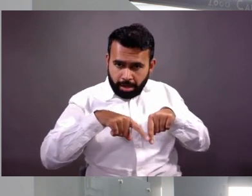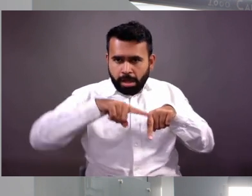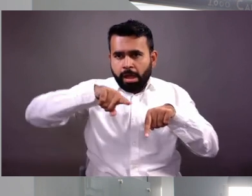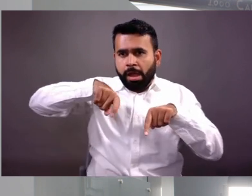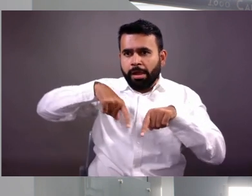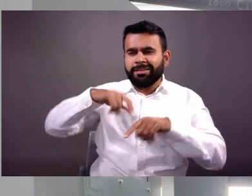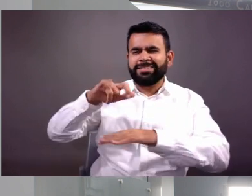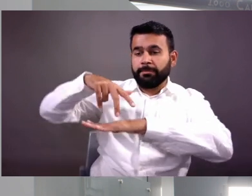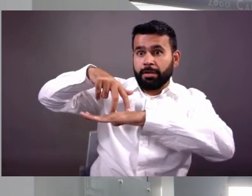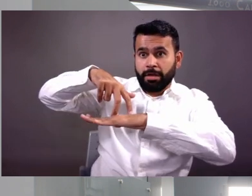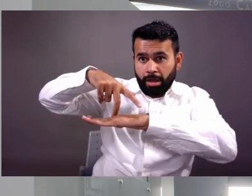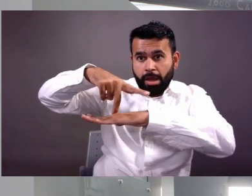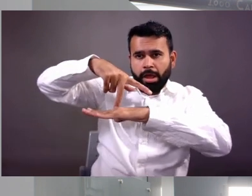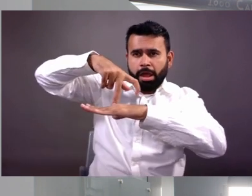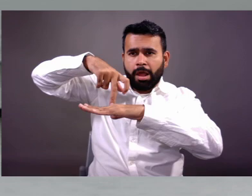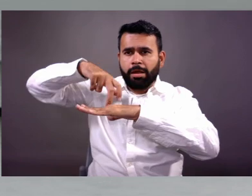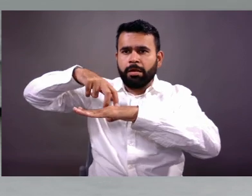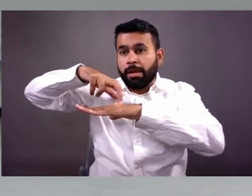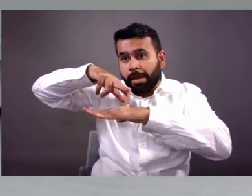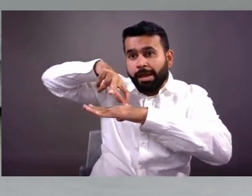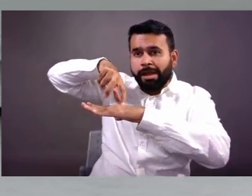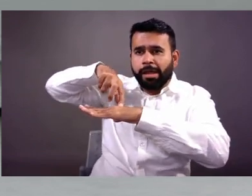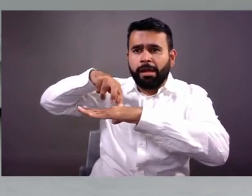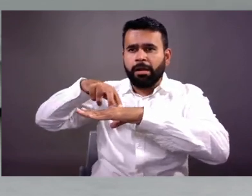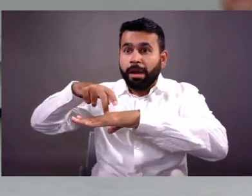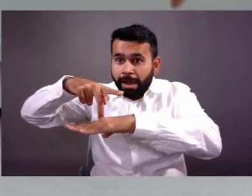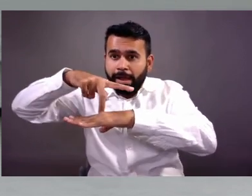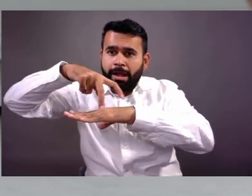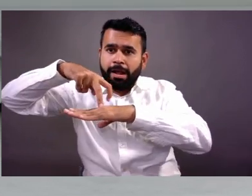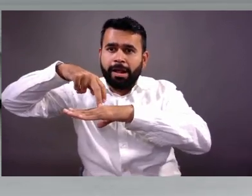to come around again and do the same with the other knee.